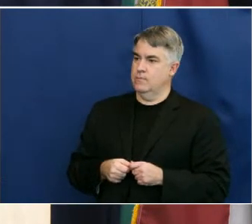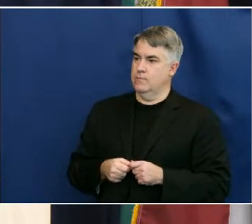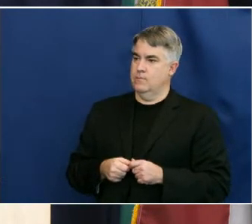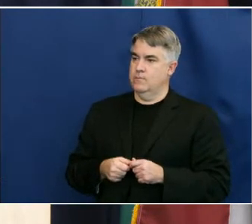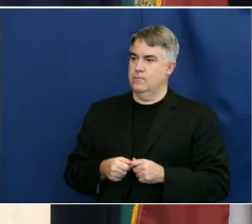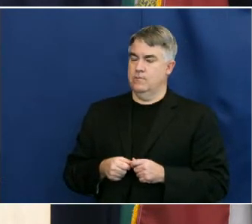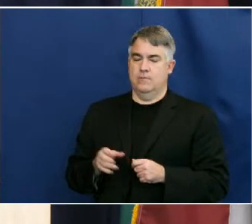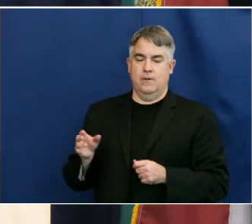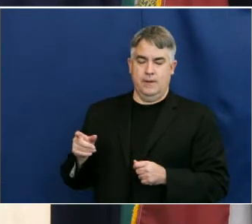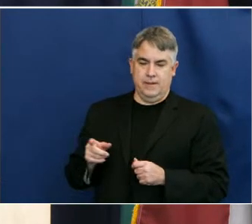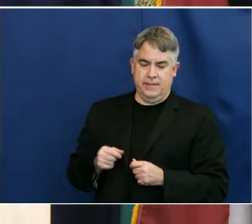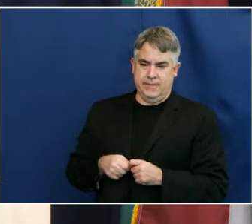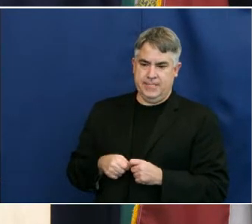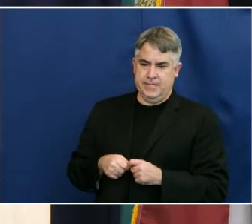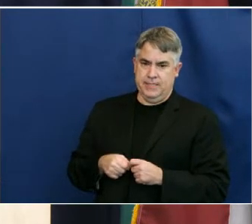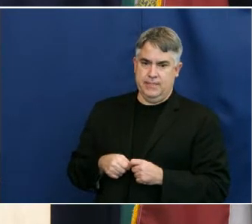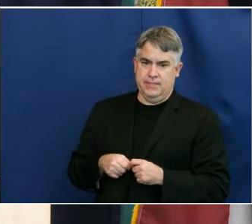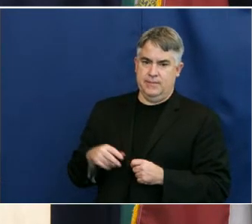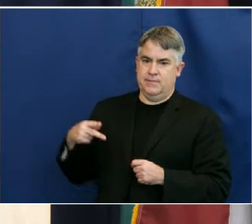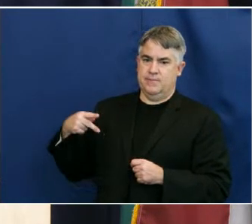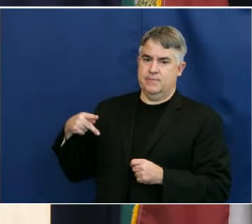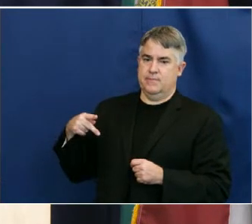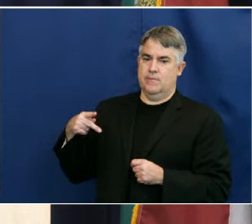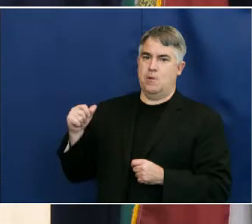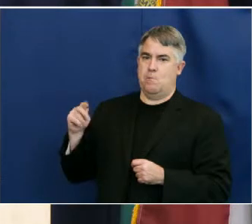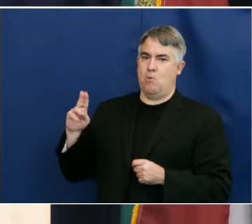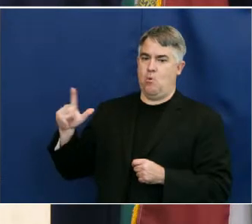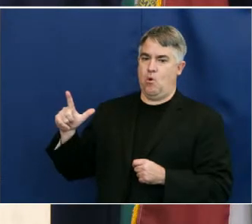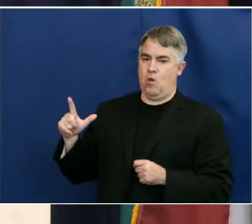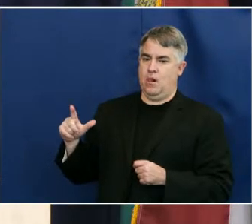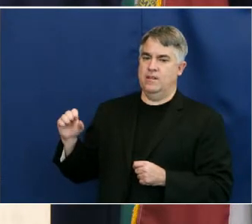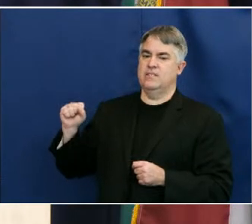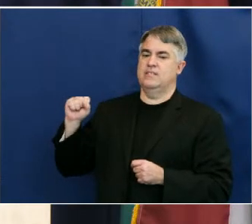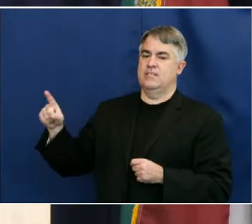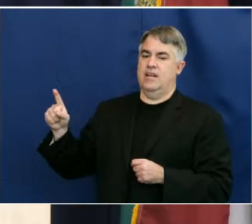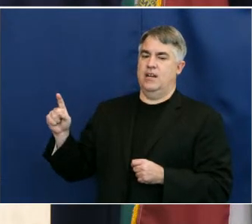This last question is from Paul Sisson with the San Diego Union Tribune.